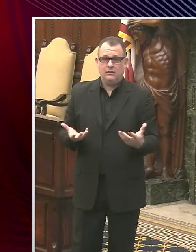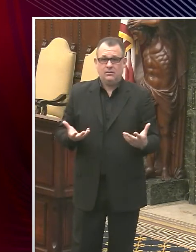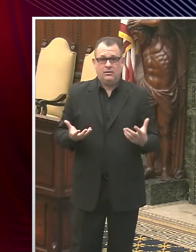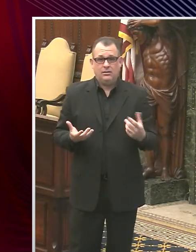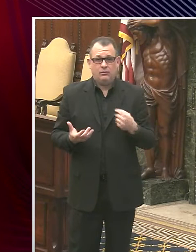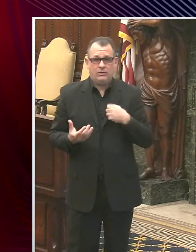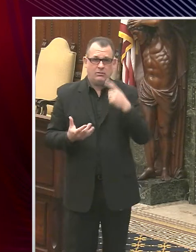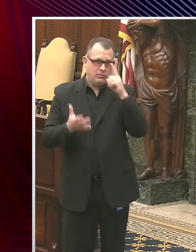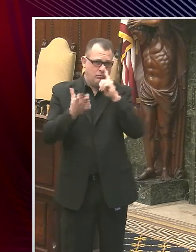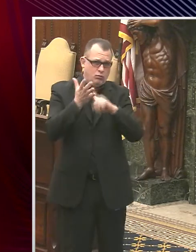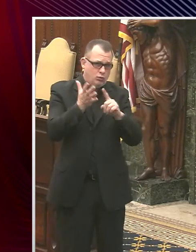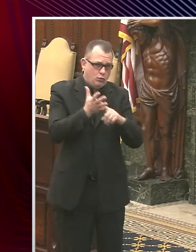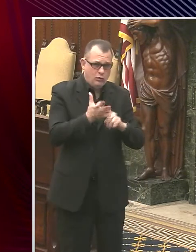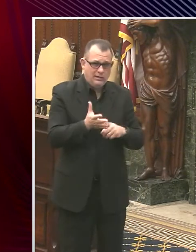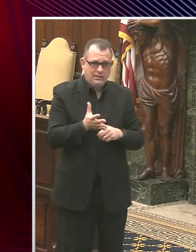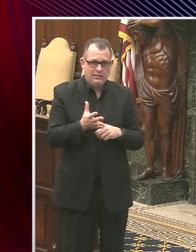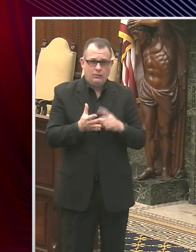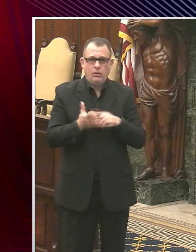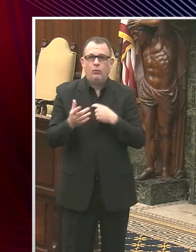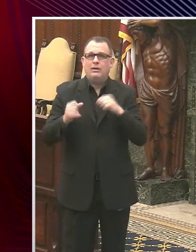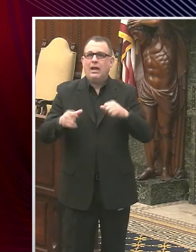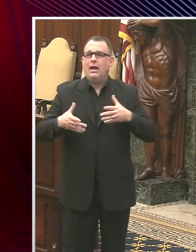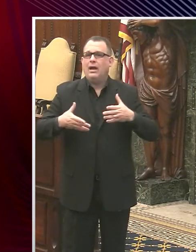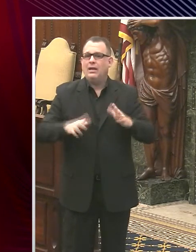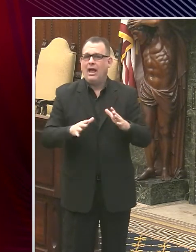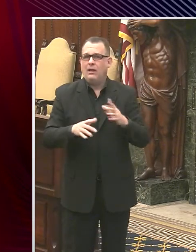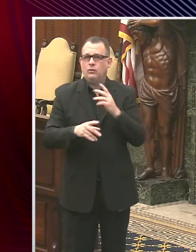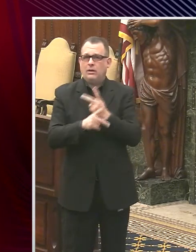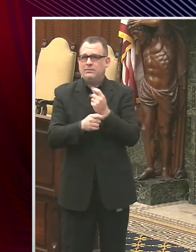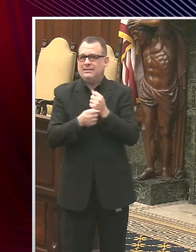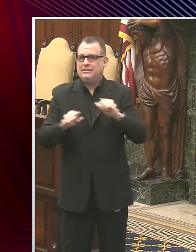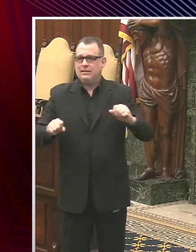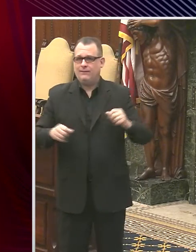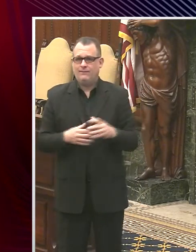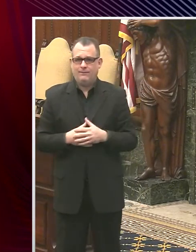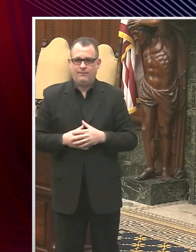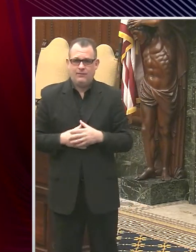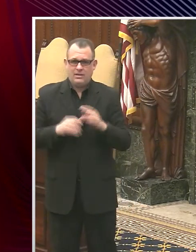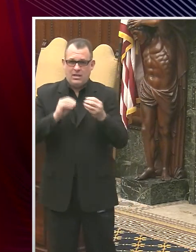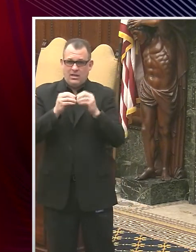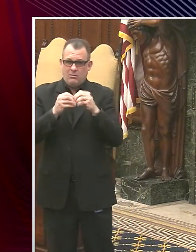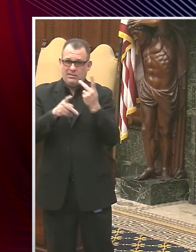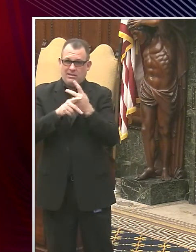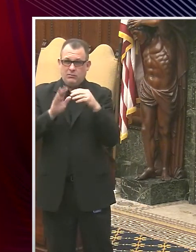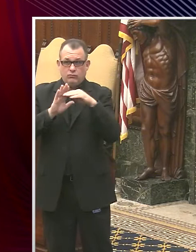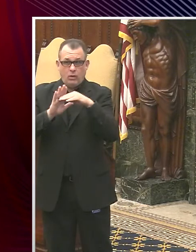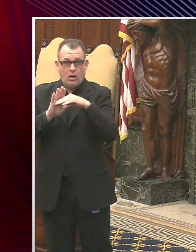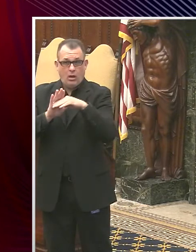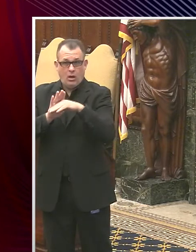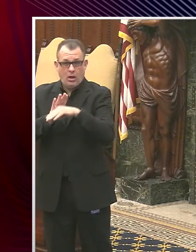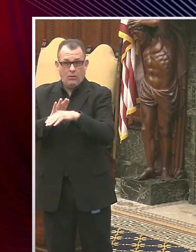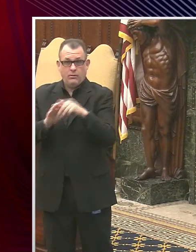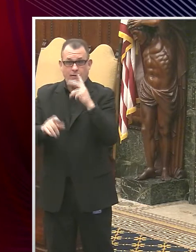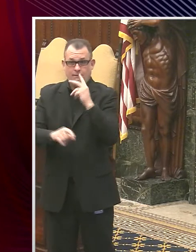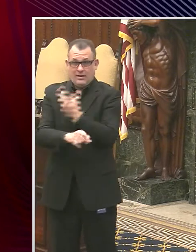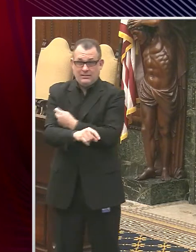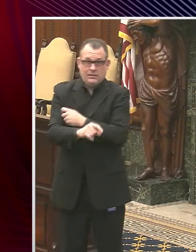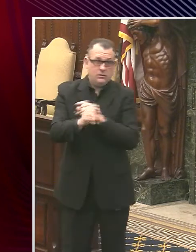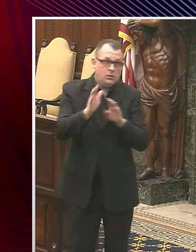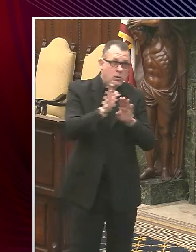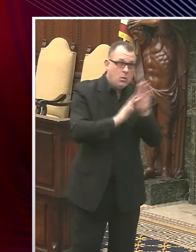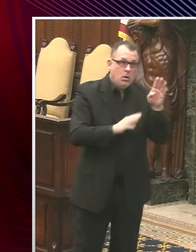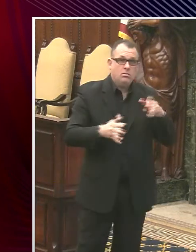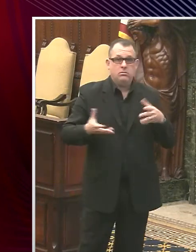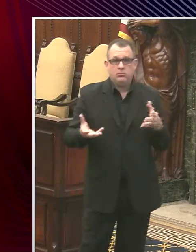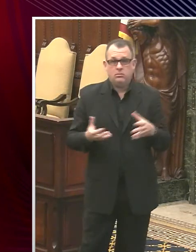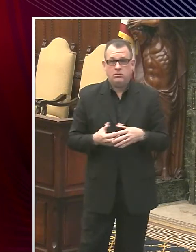at what we can allow safely as if case rates continue to go down and vaccination rates continue to go up. I know that